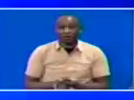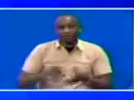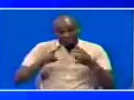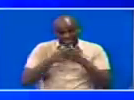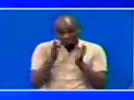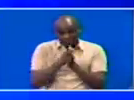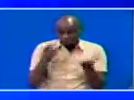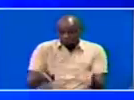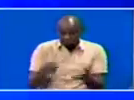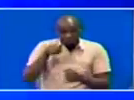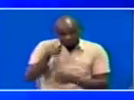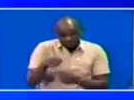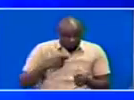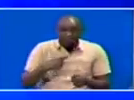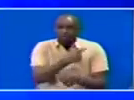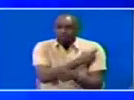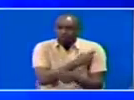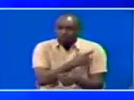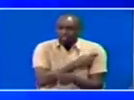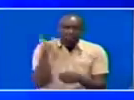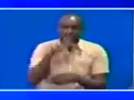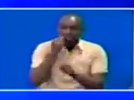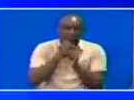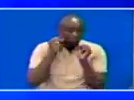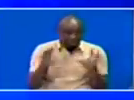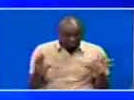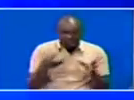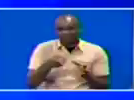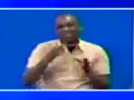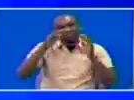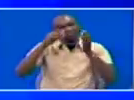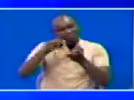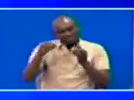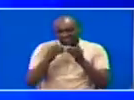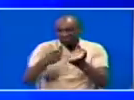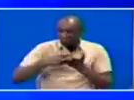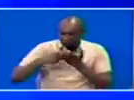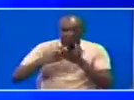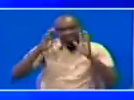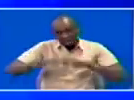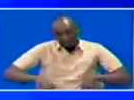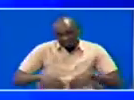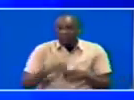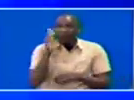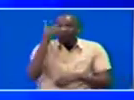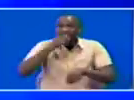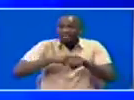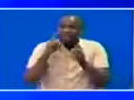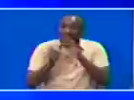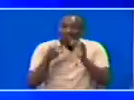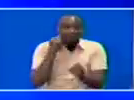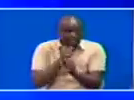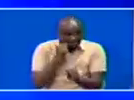We begin with talks to have an ongoing doctor's strike end have once again collapsed for the fourth time this week. The Ministry of Labour,